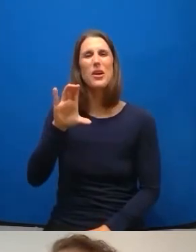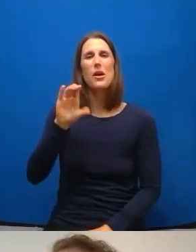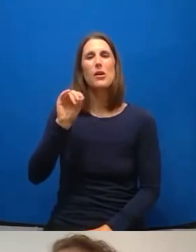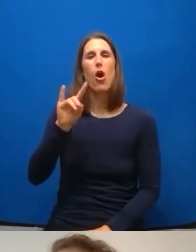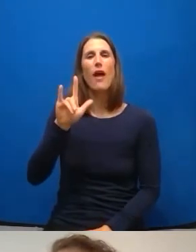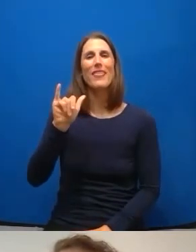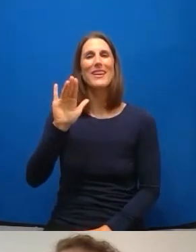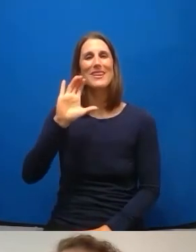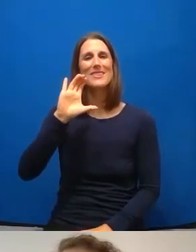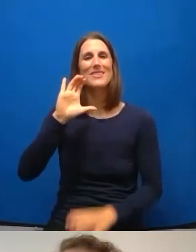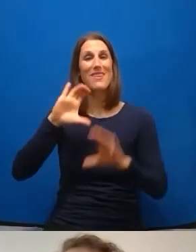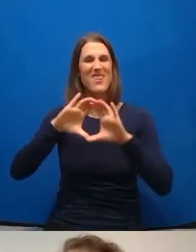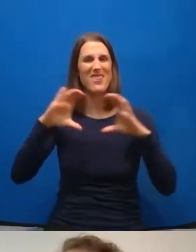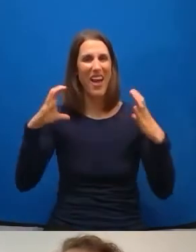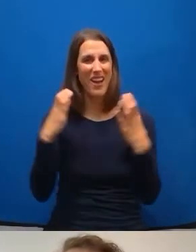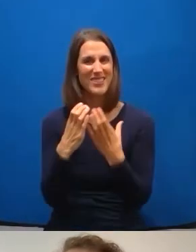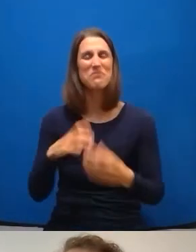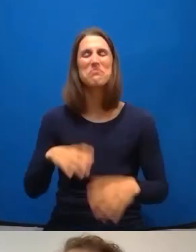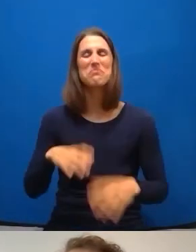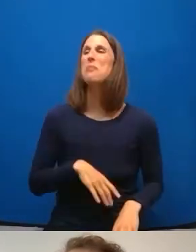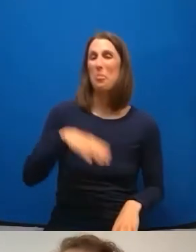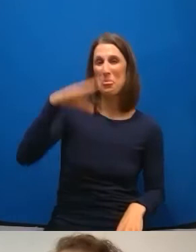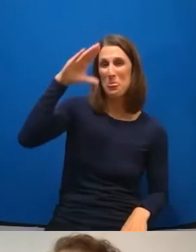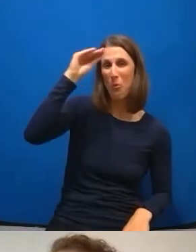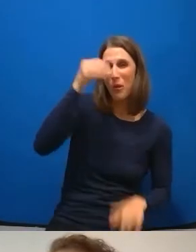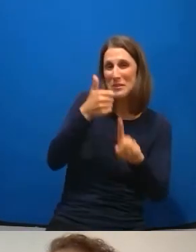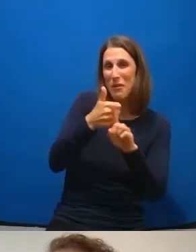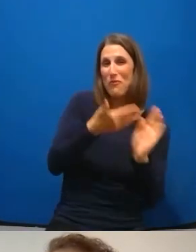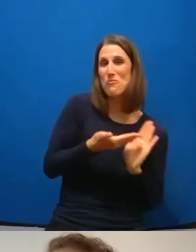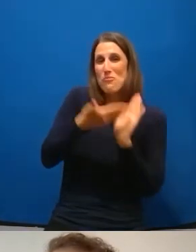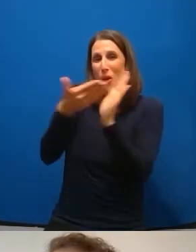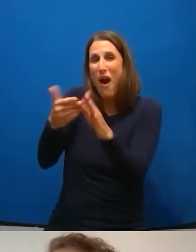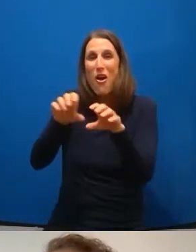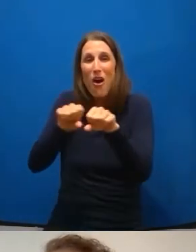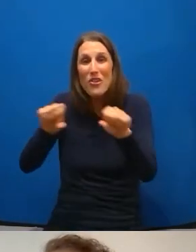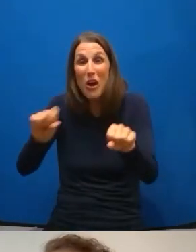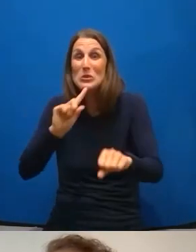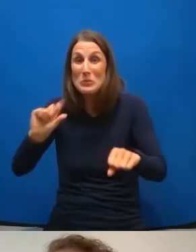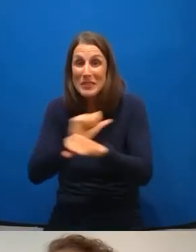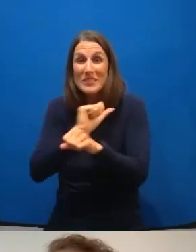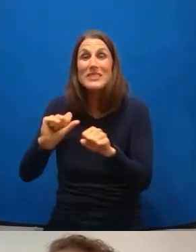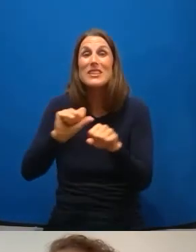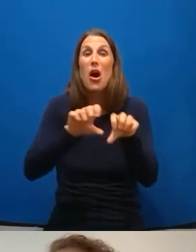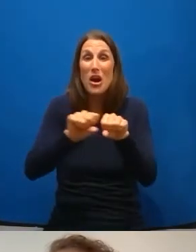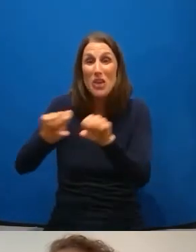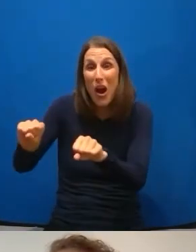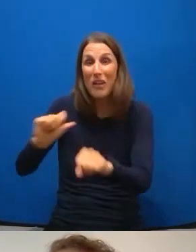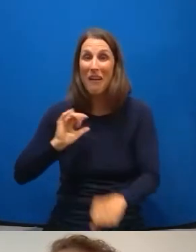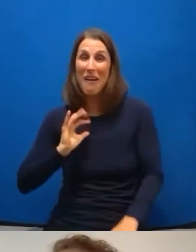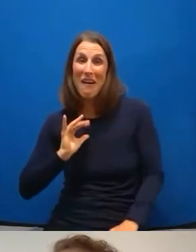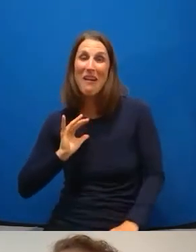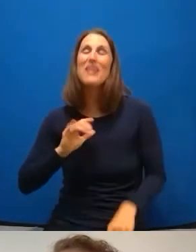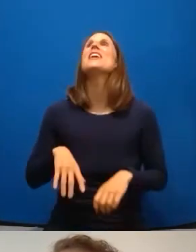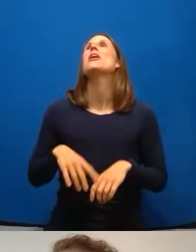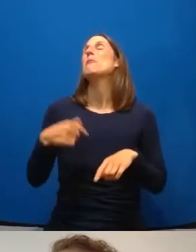of pretend and real life. We pretended to go through the supermarket, and then we pretended to drive in the van, and then